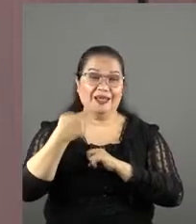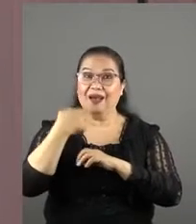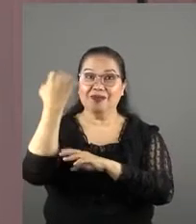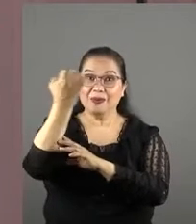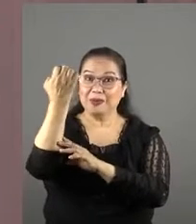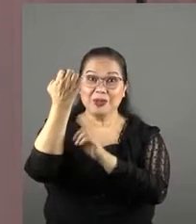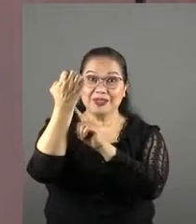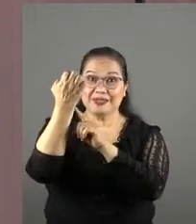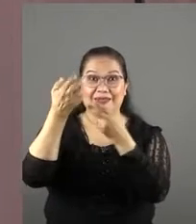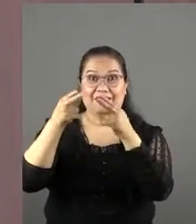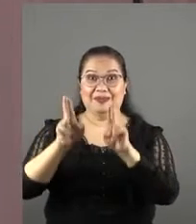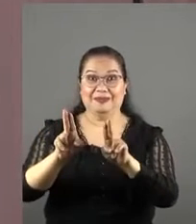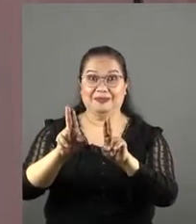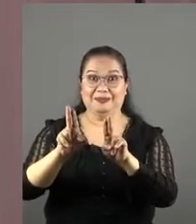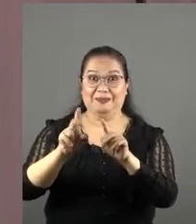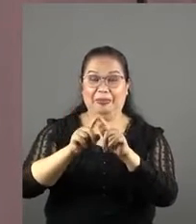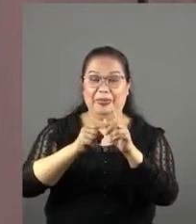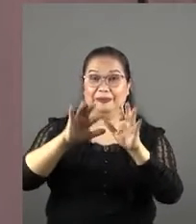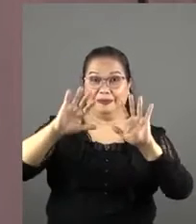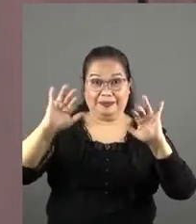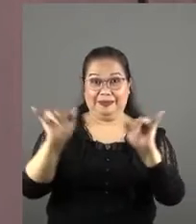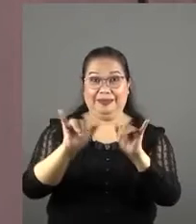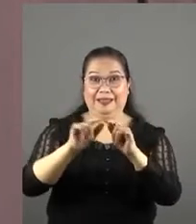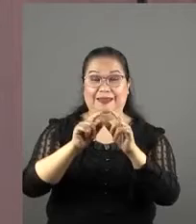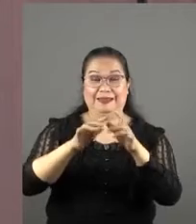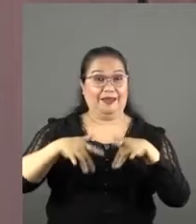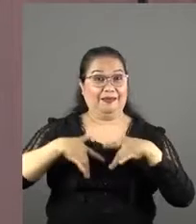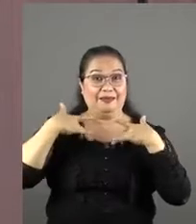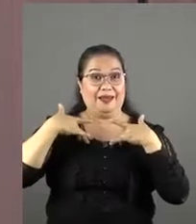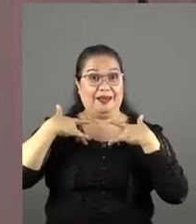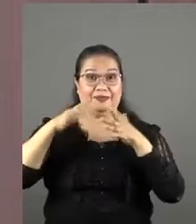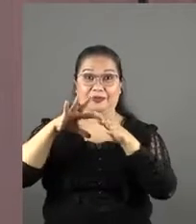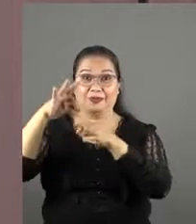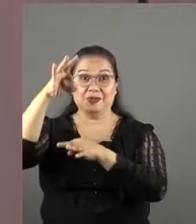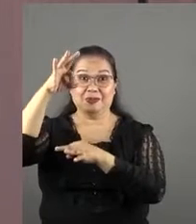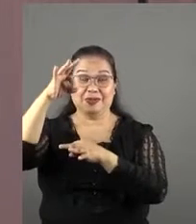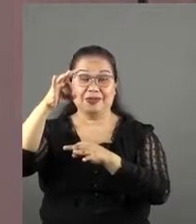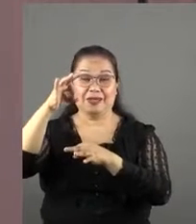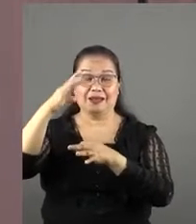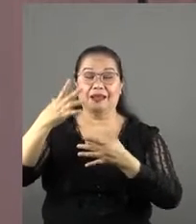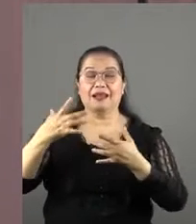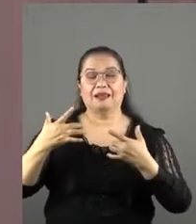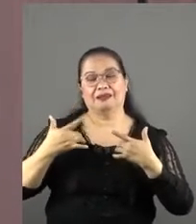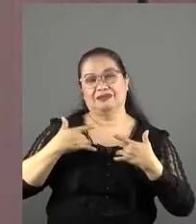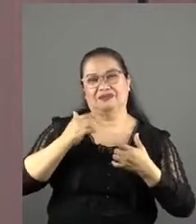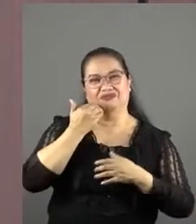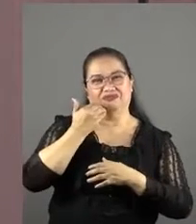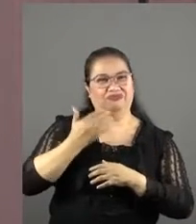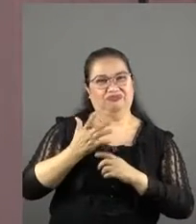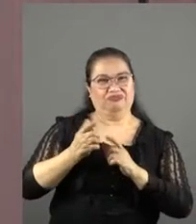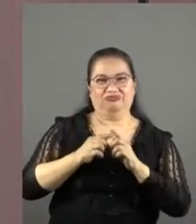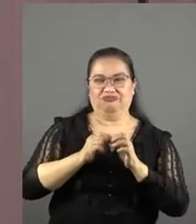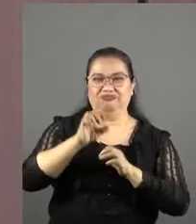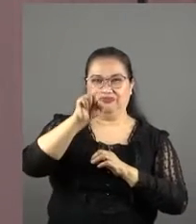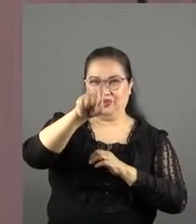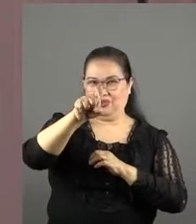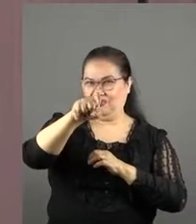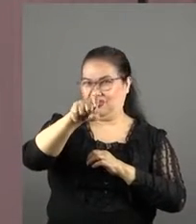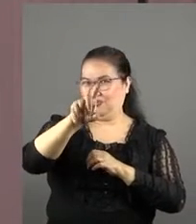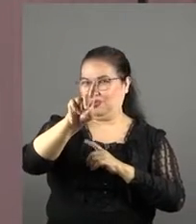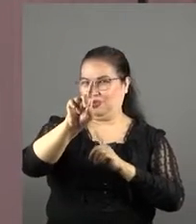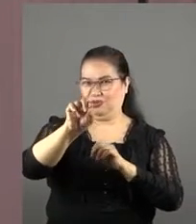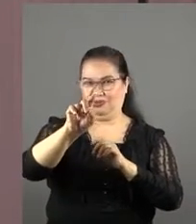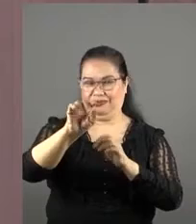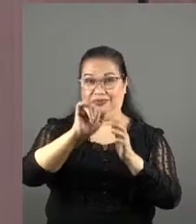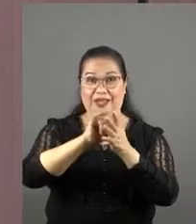emergency. And it could be life or spiritual life threatening. You better do something about it.